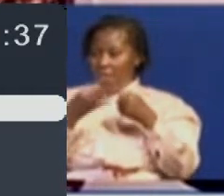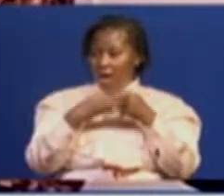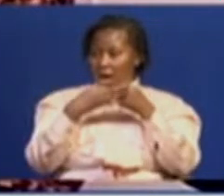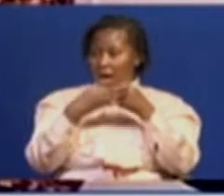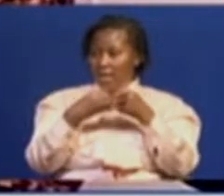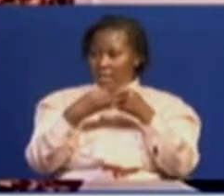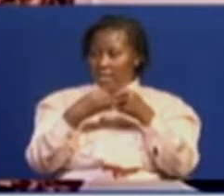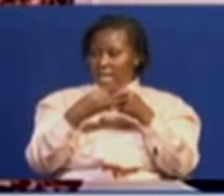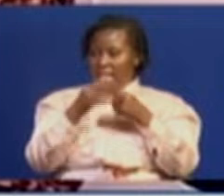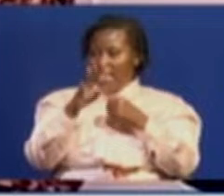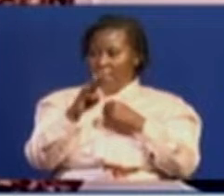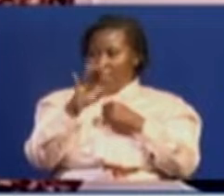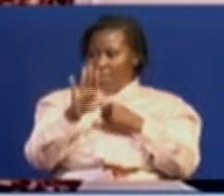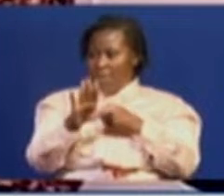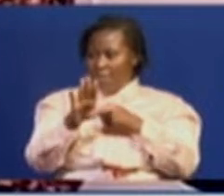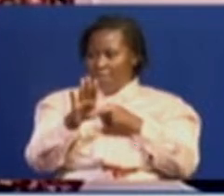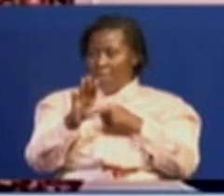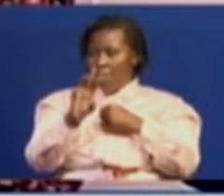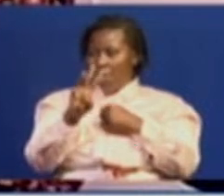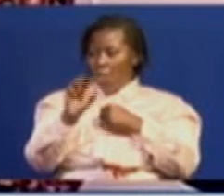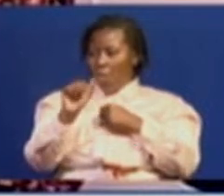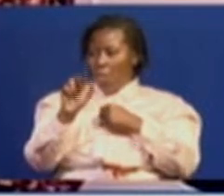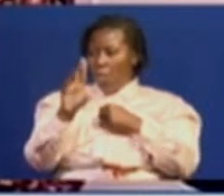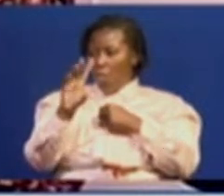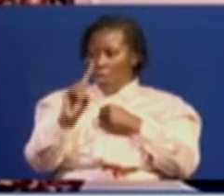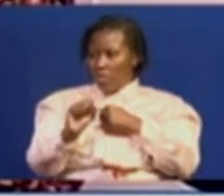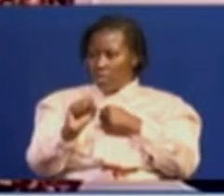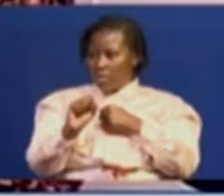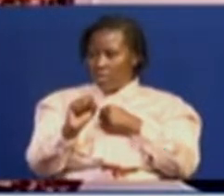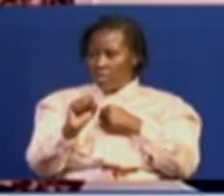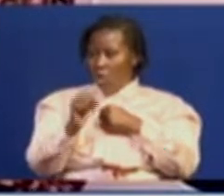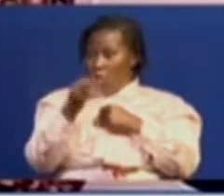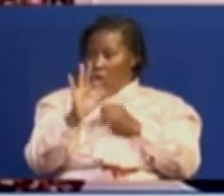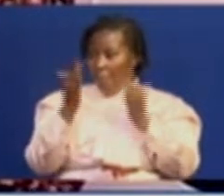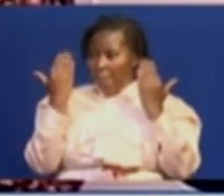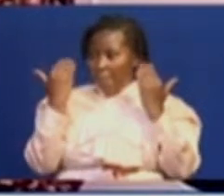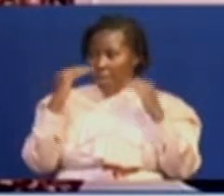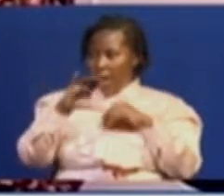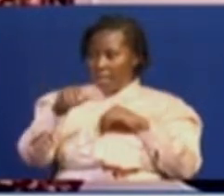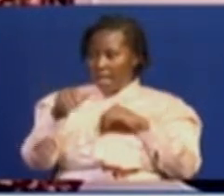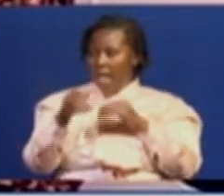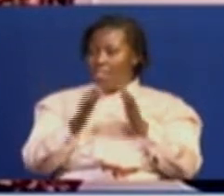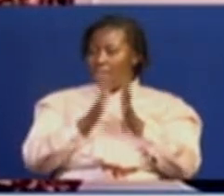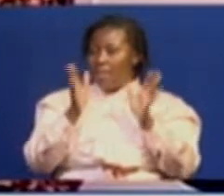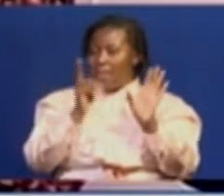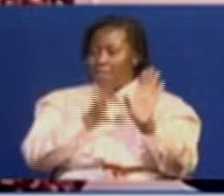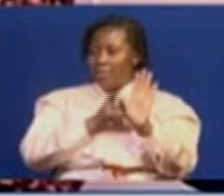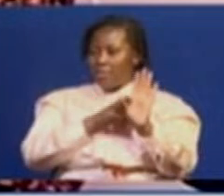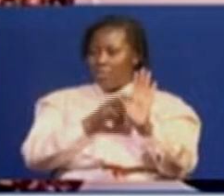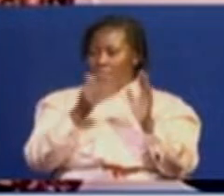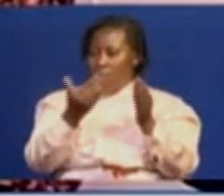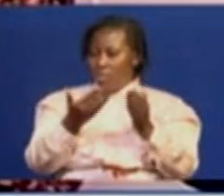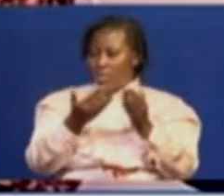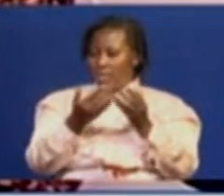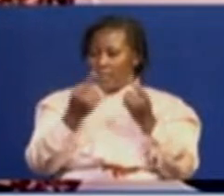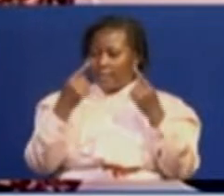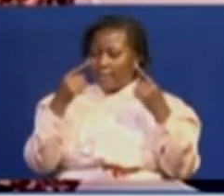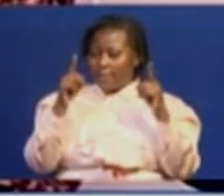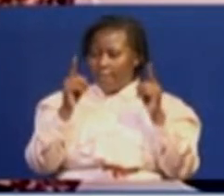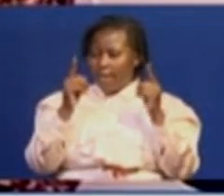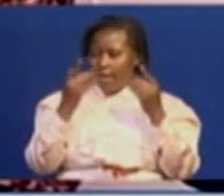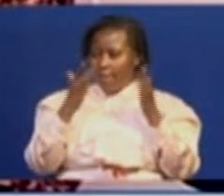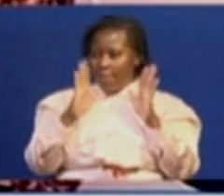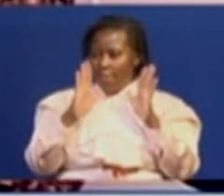of August in the 45 wards of Meru County, and the public participation was